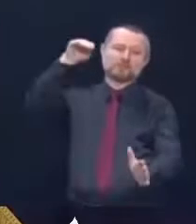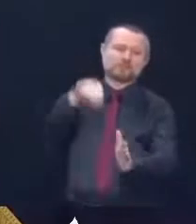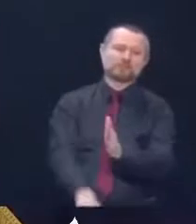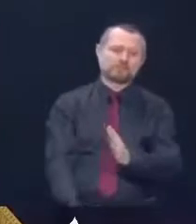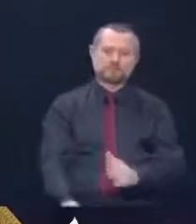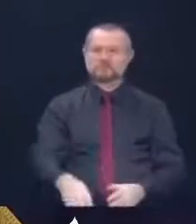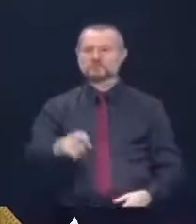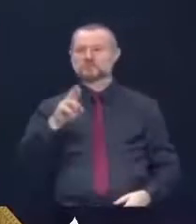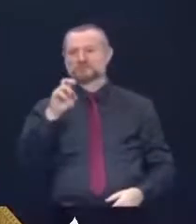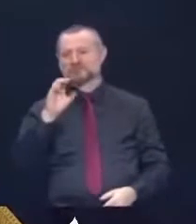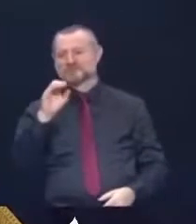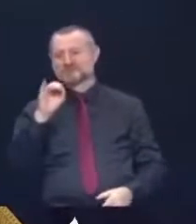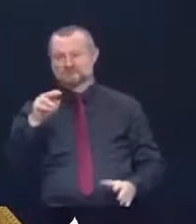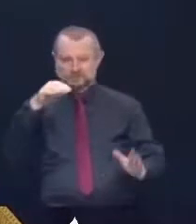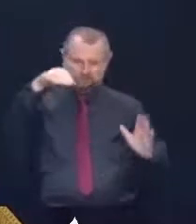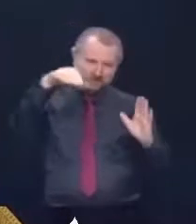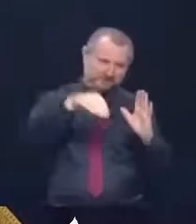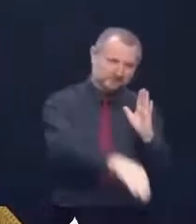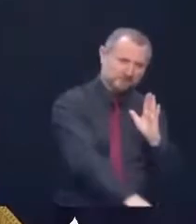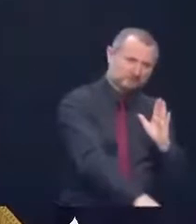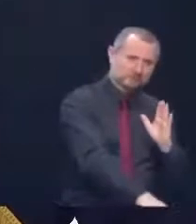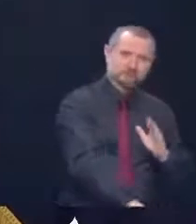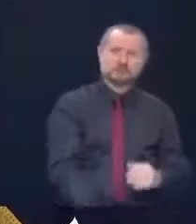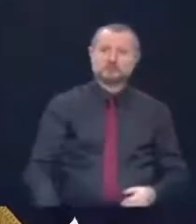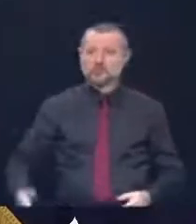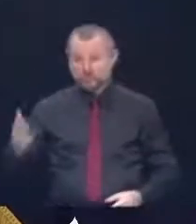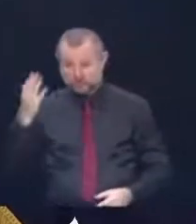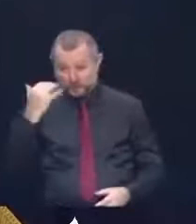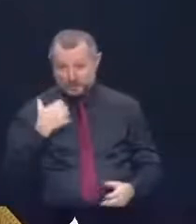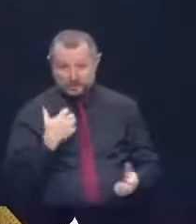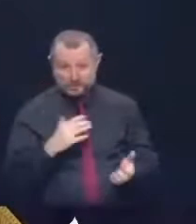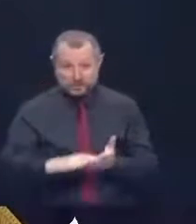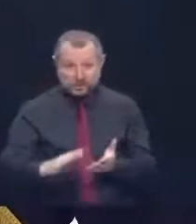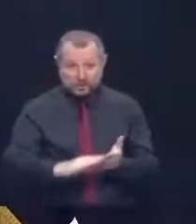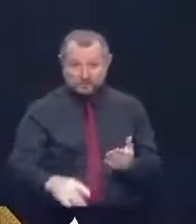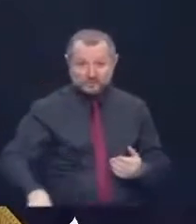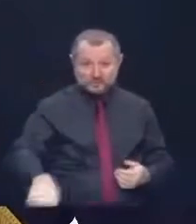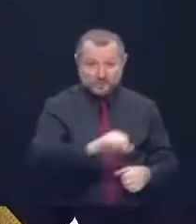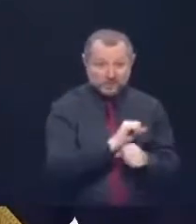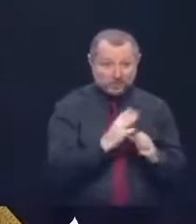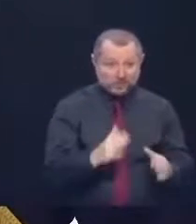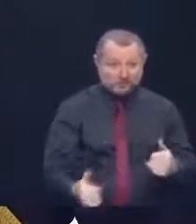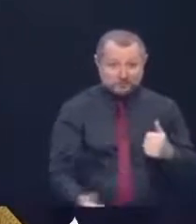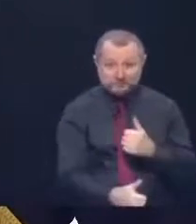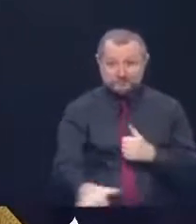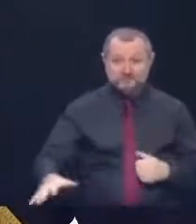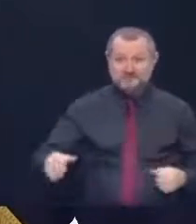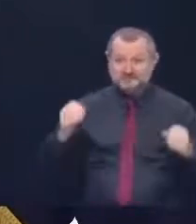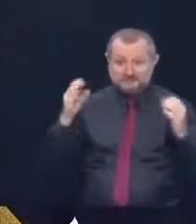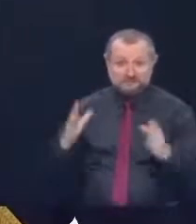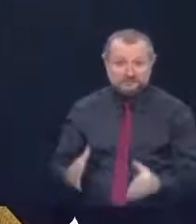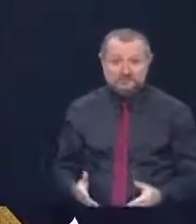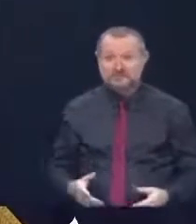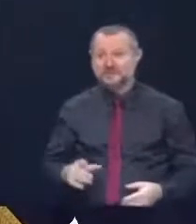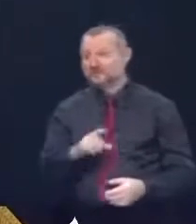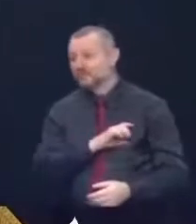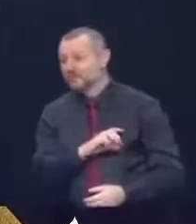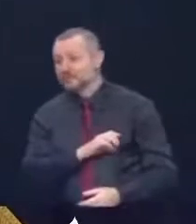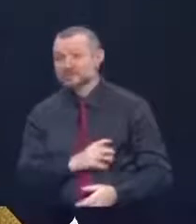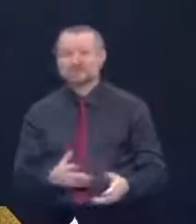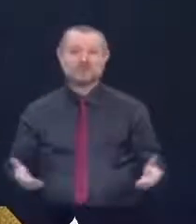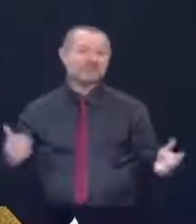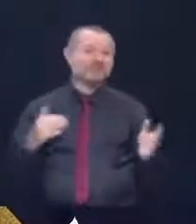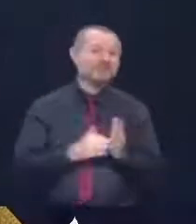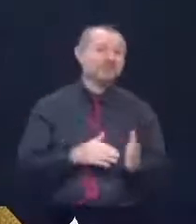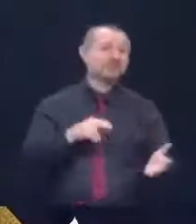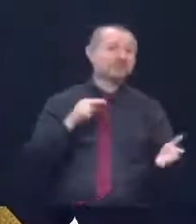off essential workers? You know who the essential workers are? They're the teachers, the police, the healthcare workers who